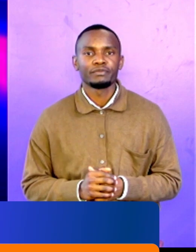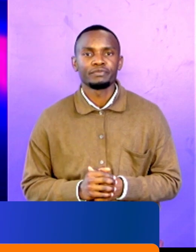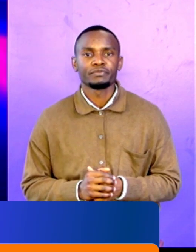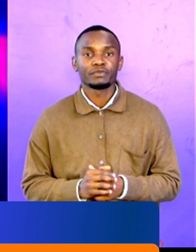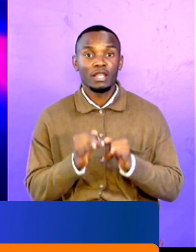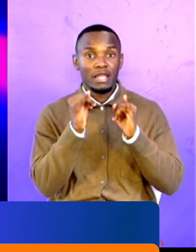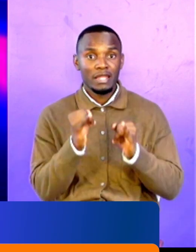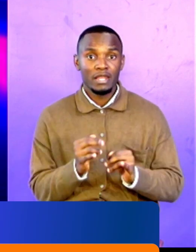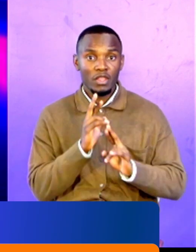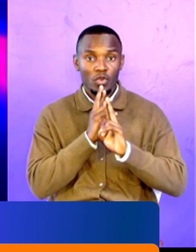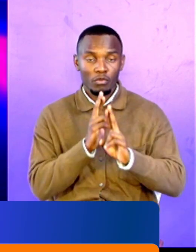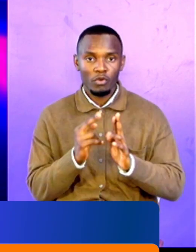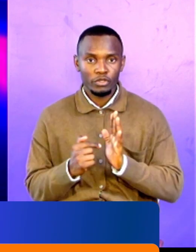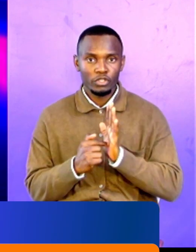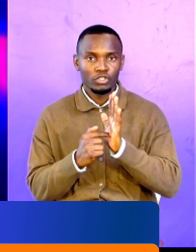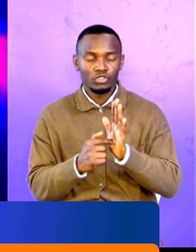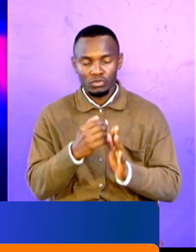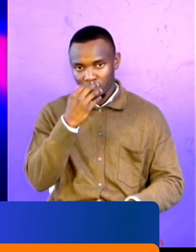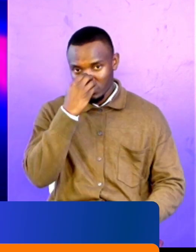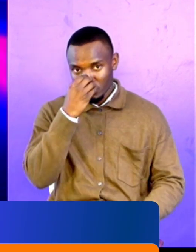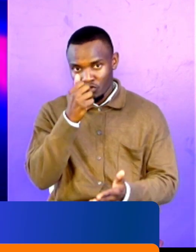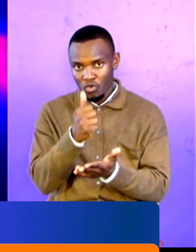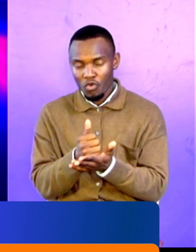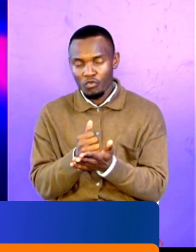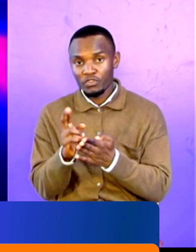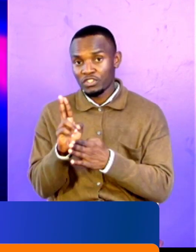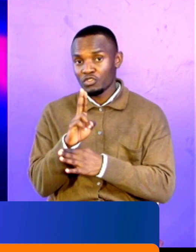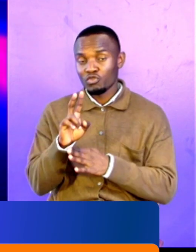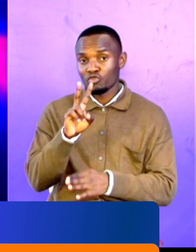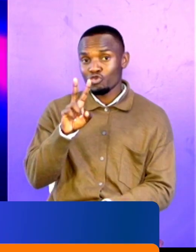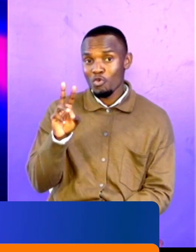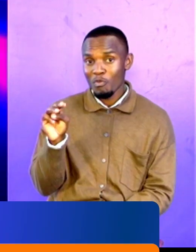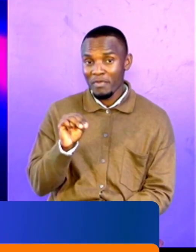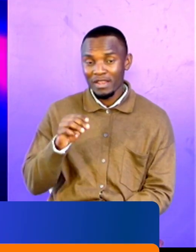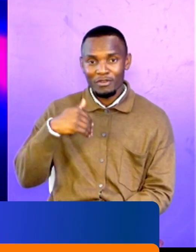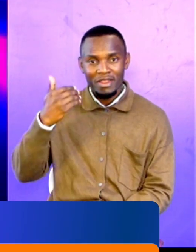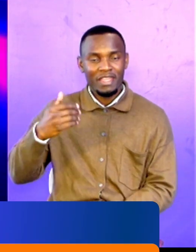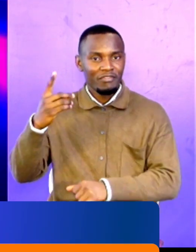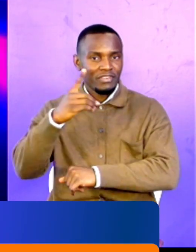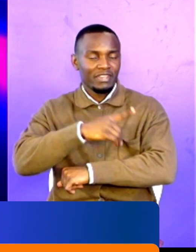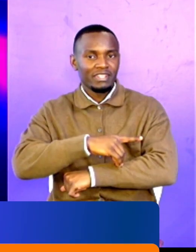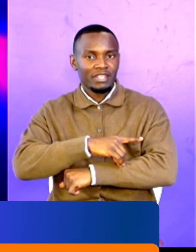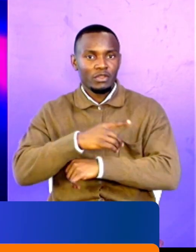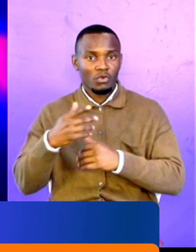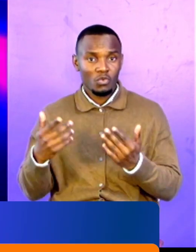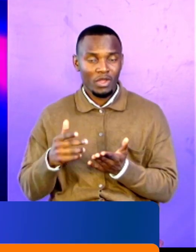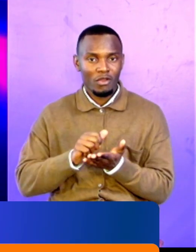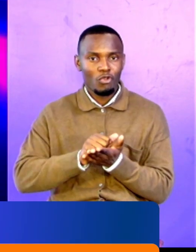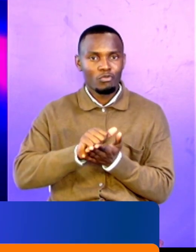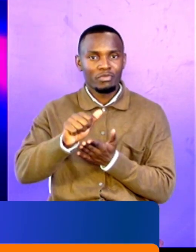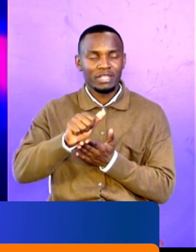New report reveals Ruto'S office spent 2 million per day on printing services and